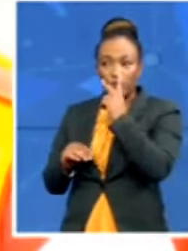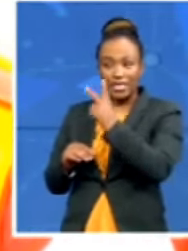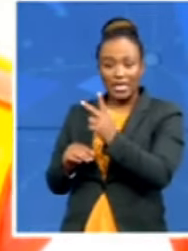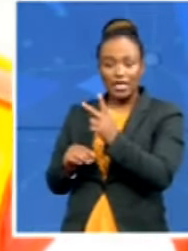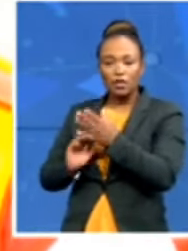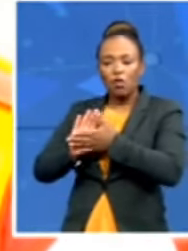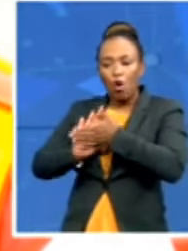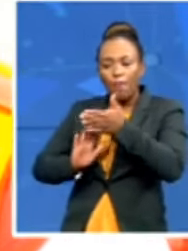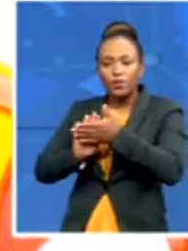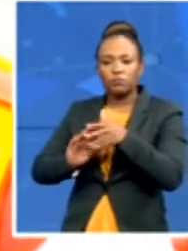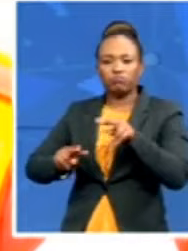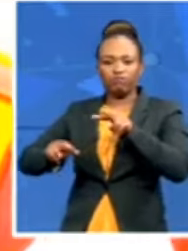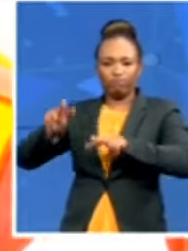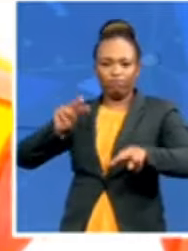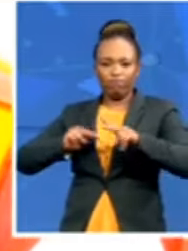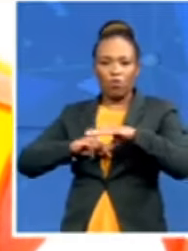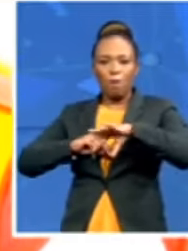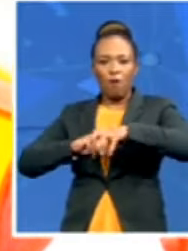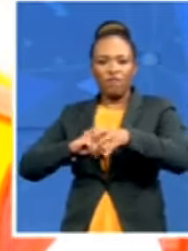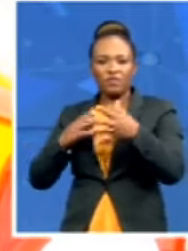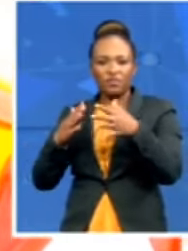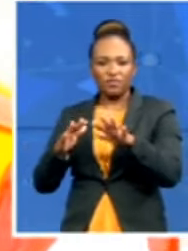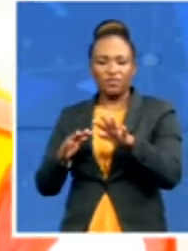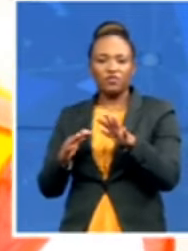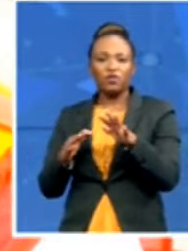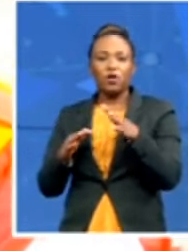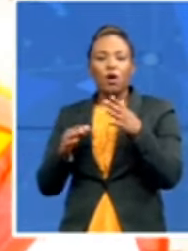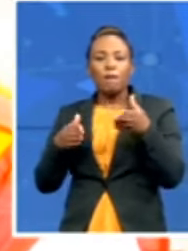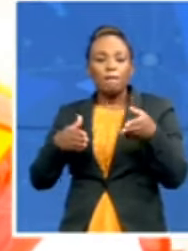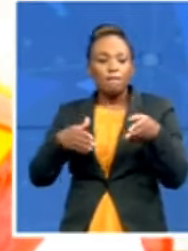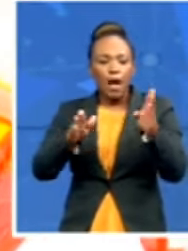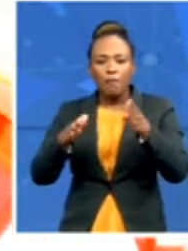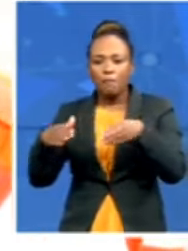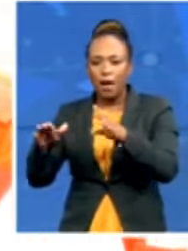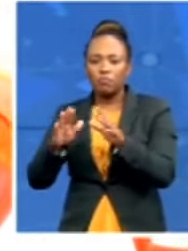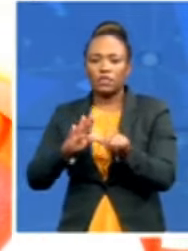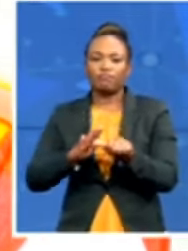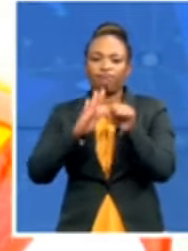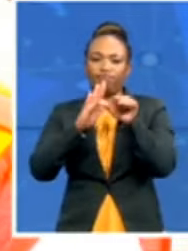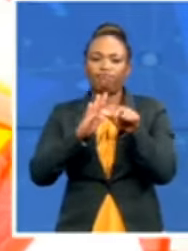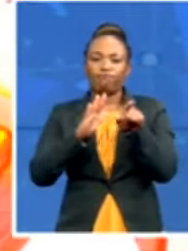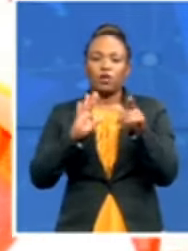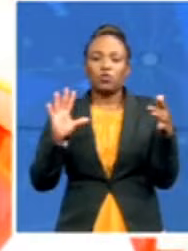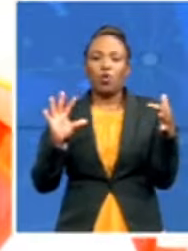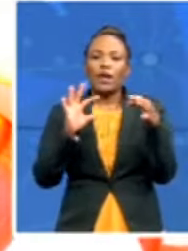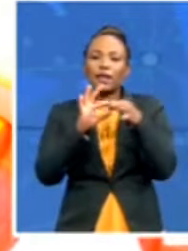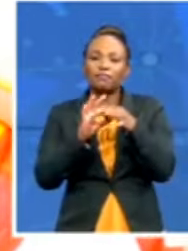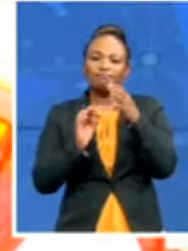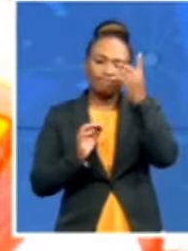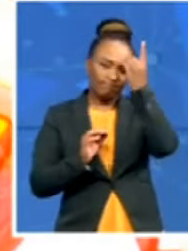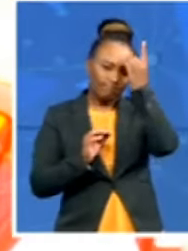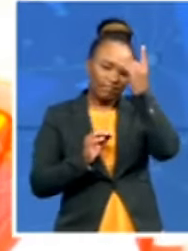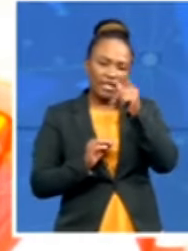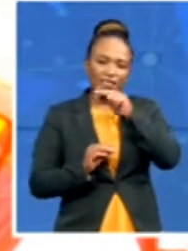have identified the major corridors which are critical in connecting the province of KwaZulu-Natal with other parts of South Africa and parts of the